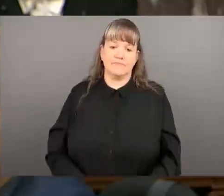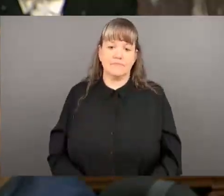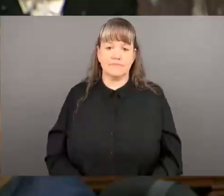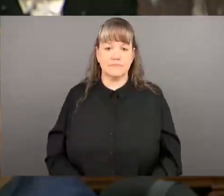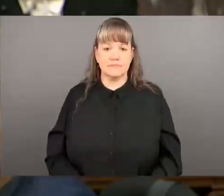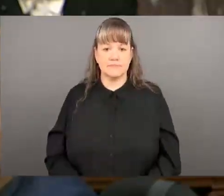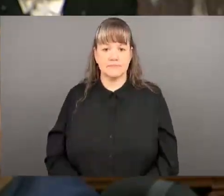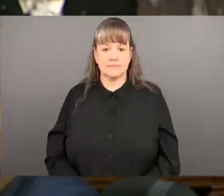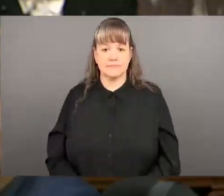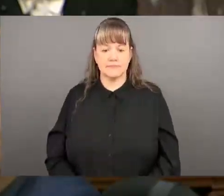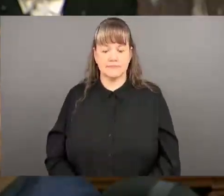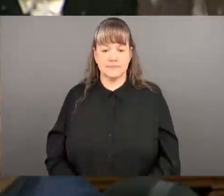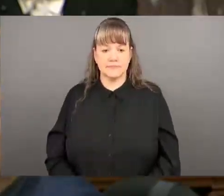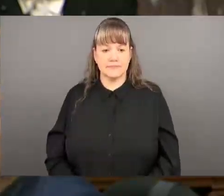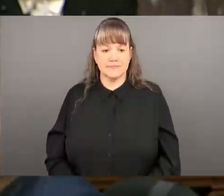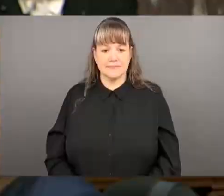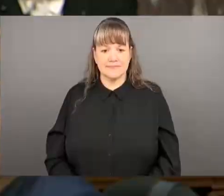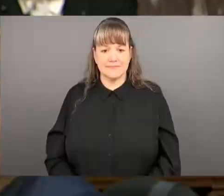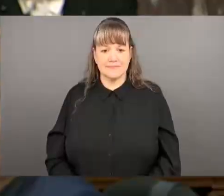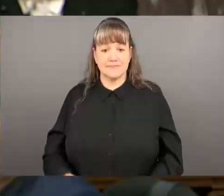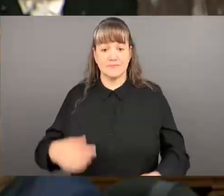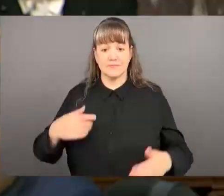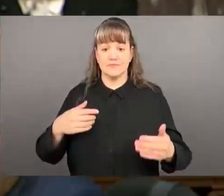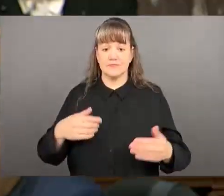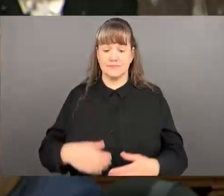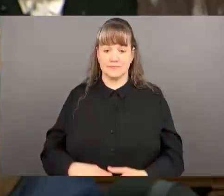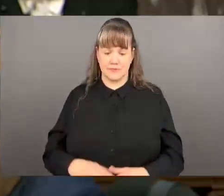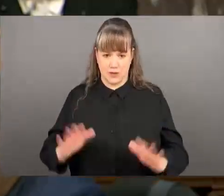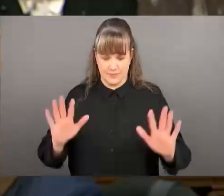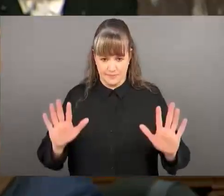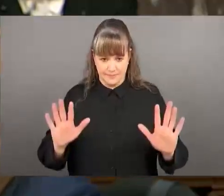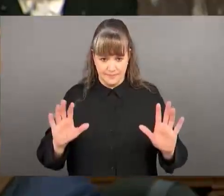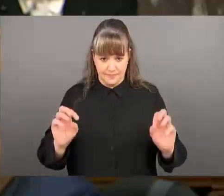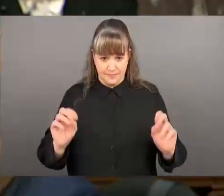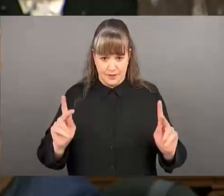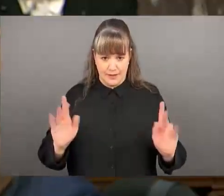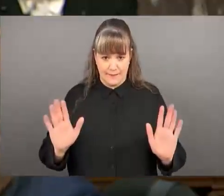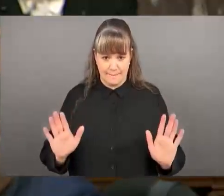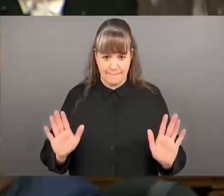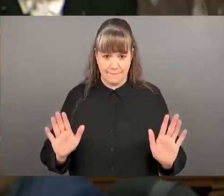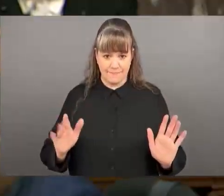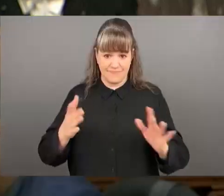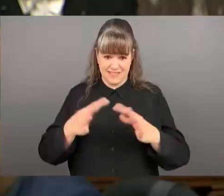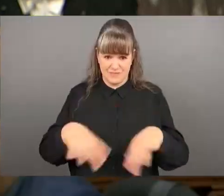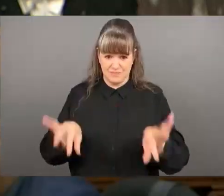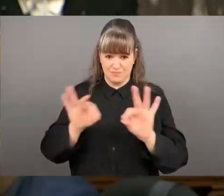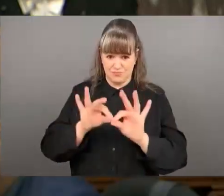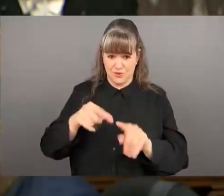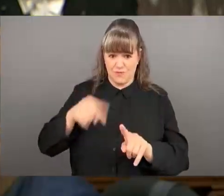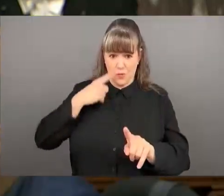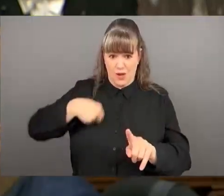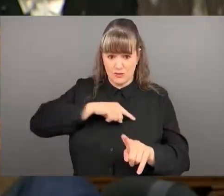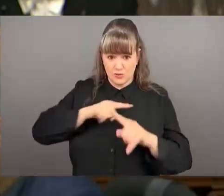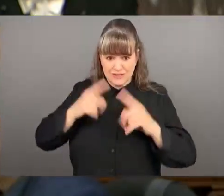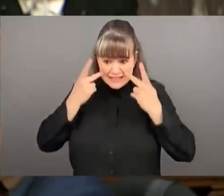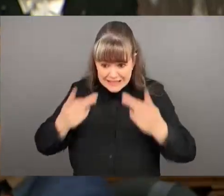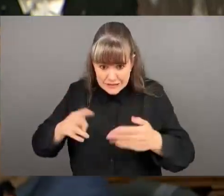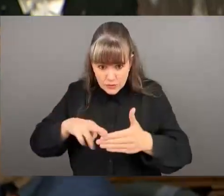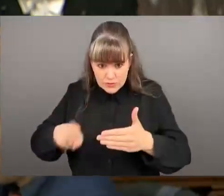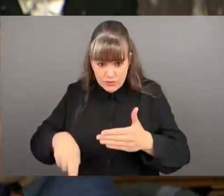And because outcomes matter for people, I am so encouraged.